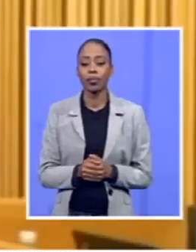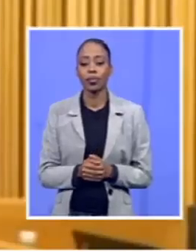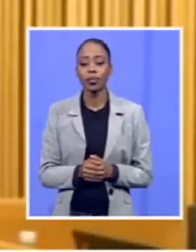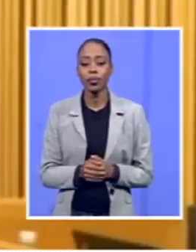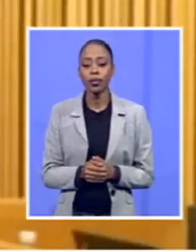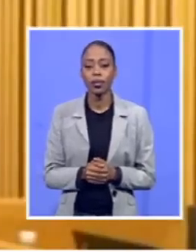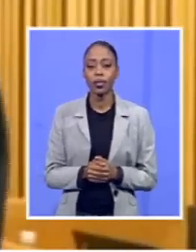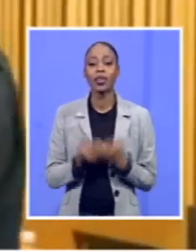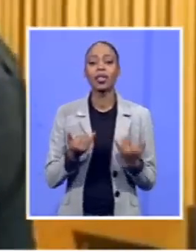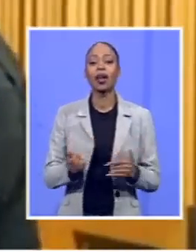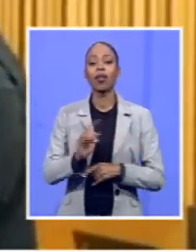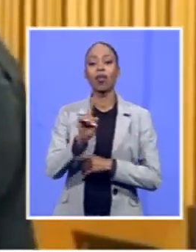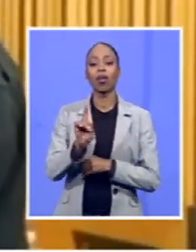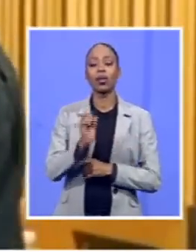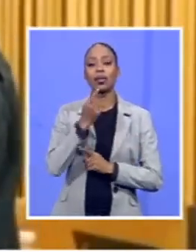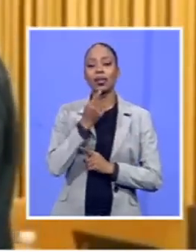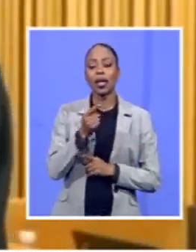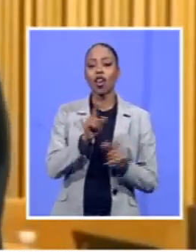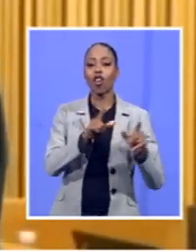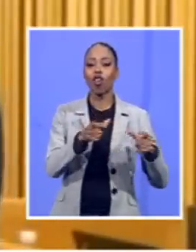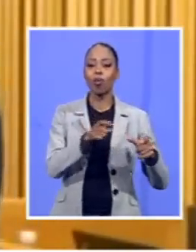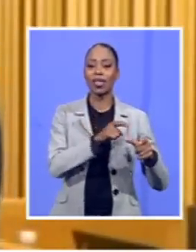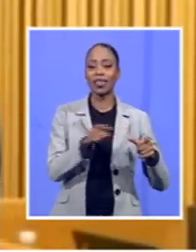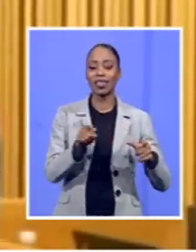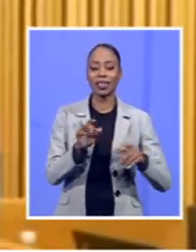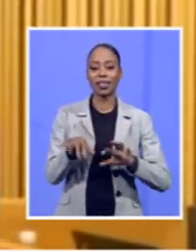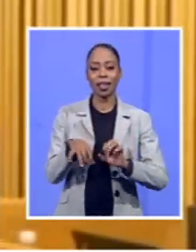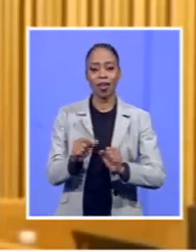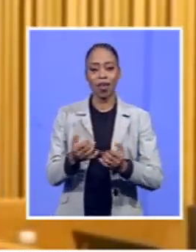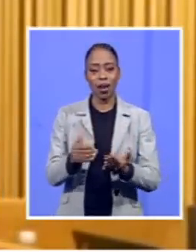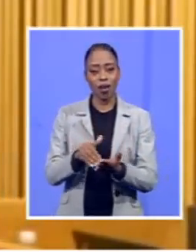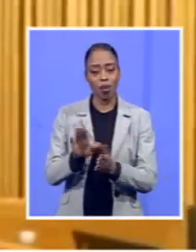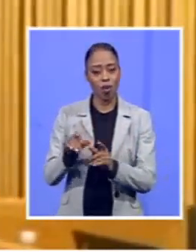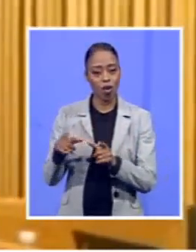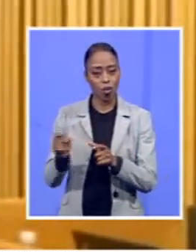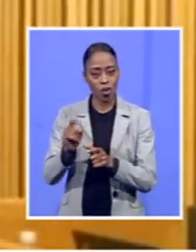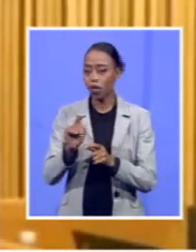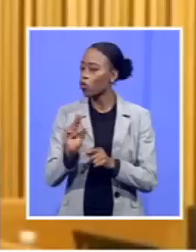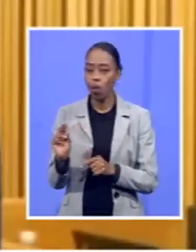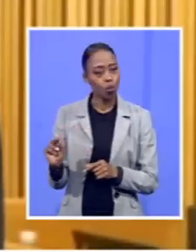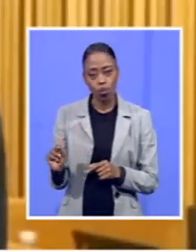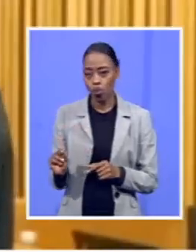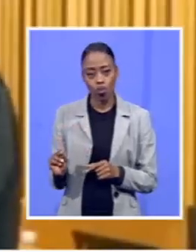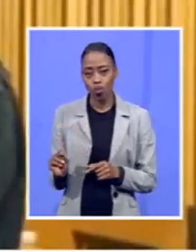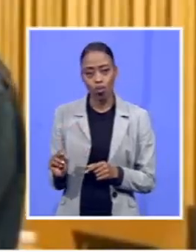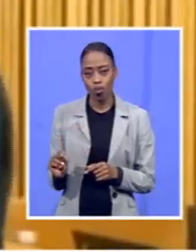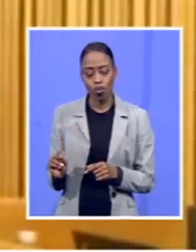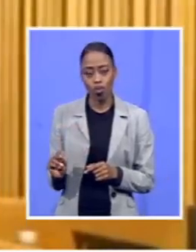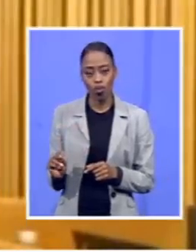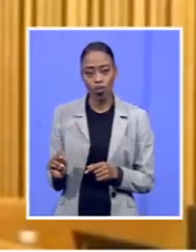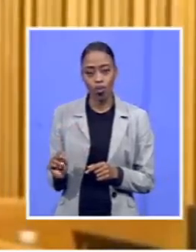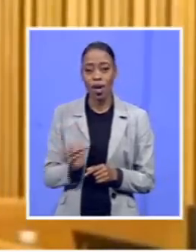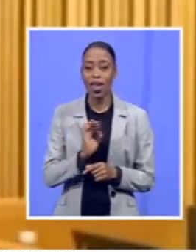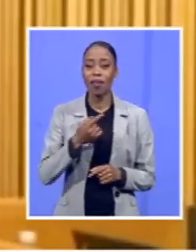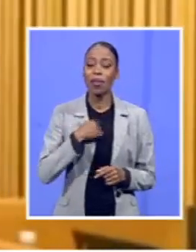The question is the committee that is taking place now a removal committee? No. And if I